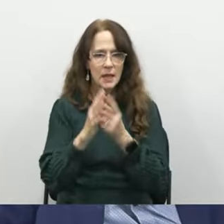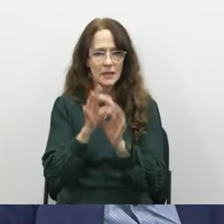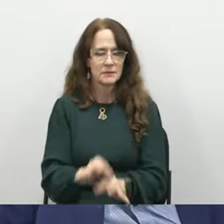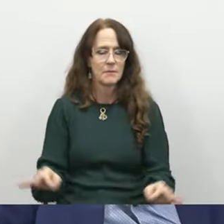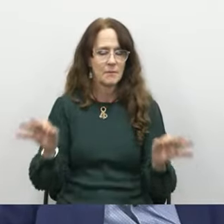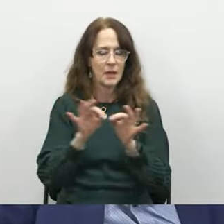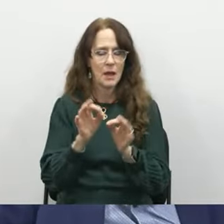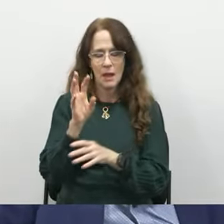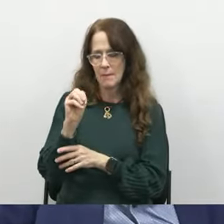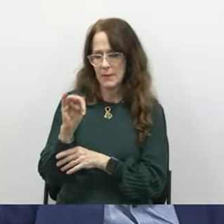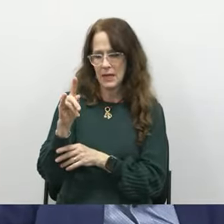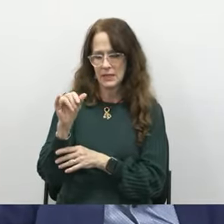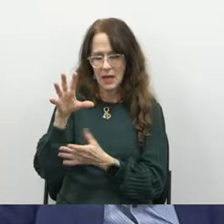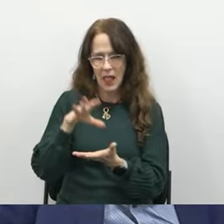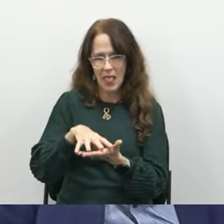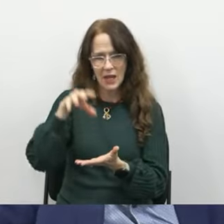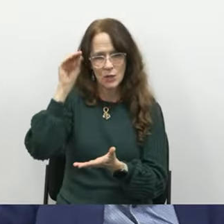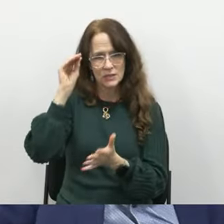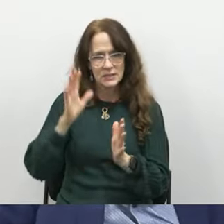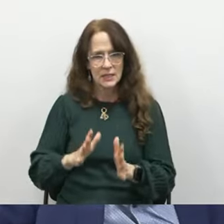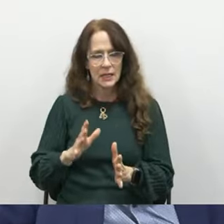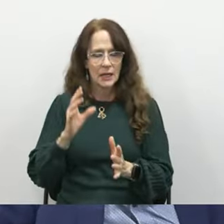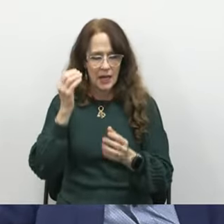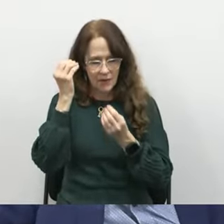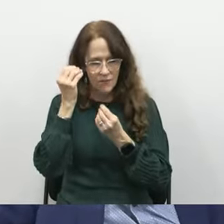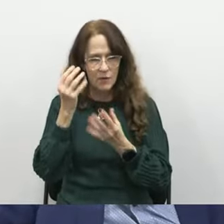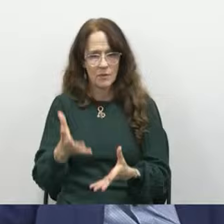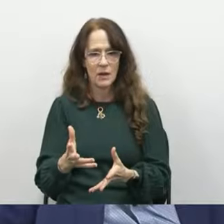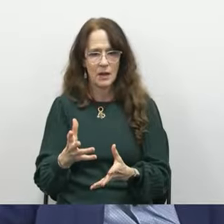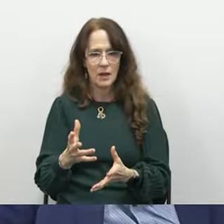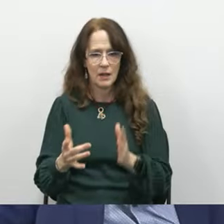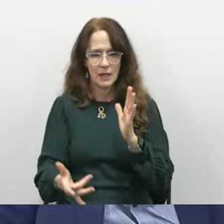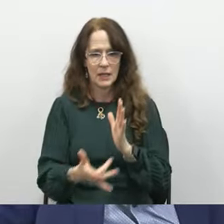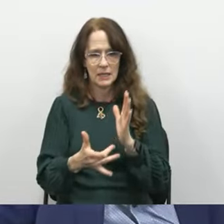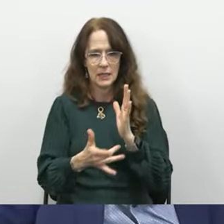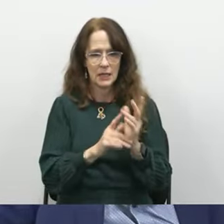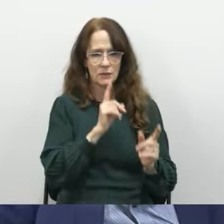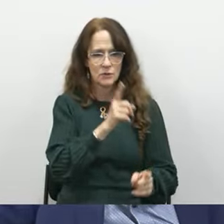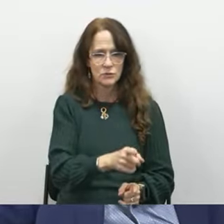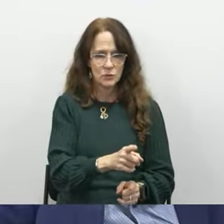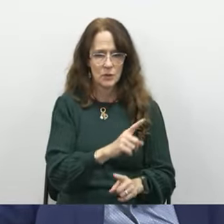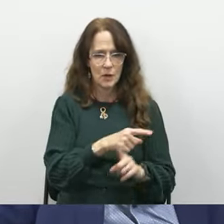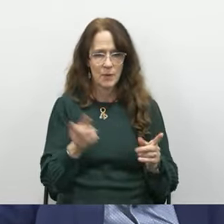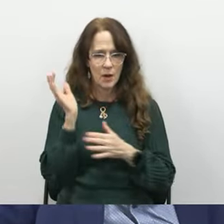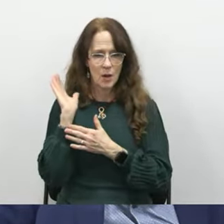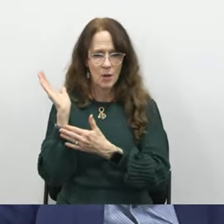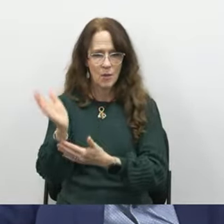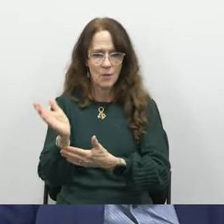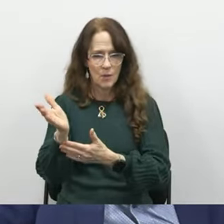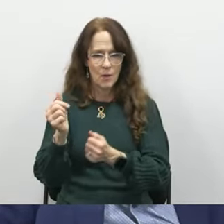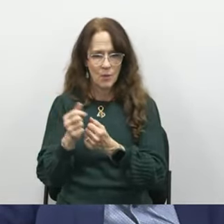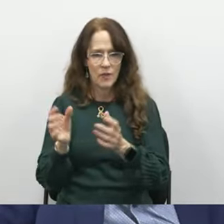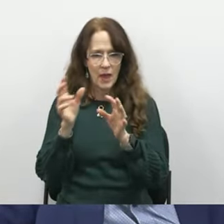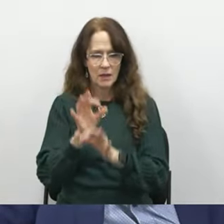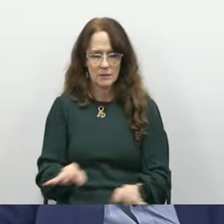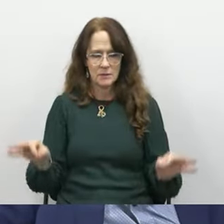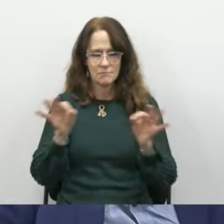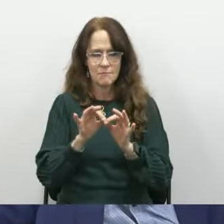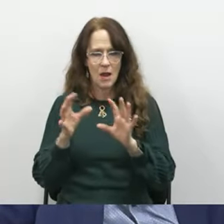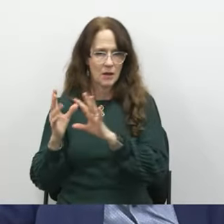media literacy, we teach students that when information is technically true, but presented without critical